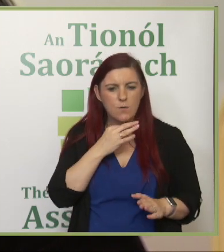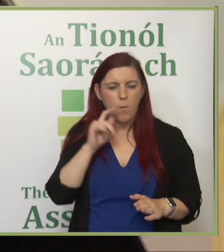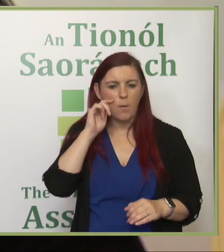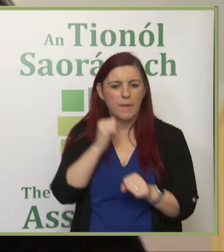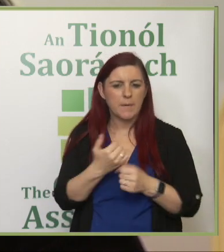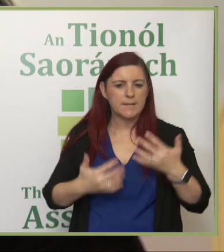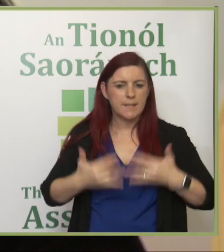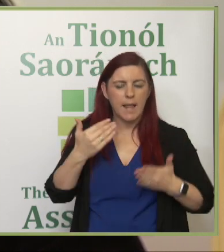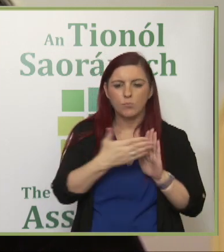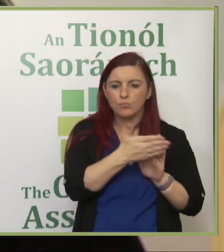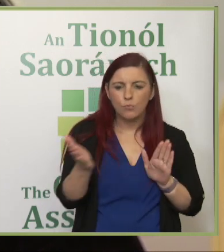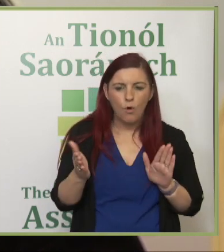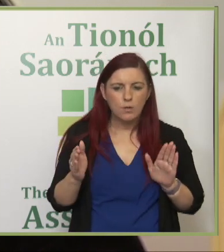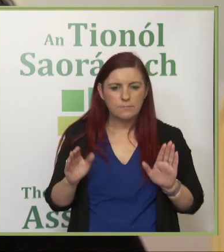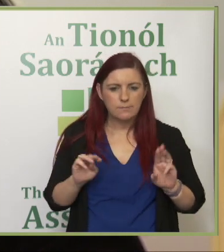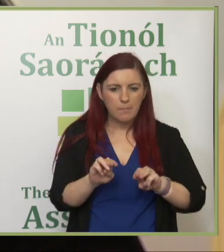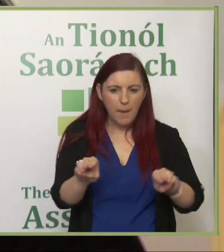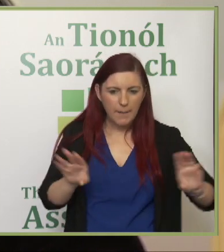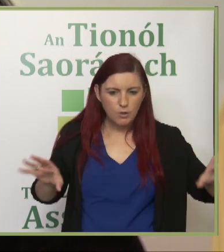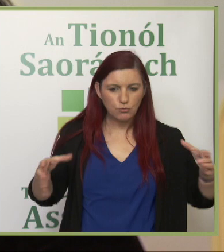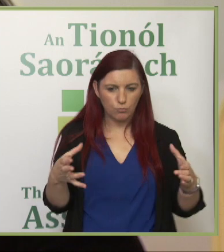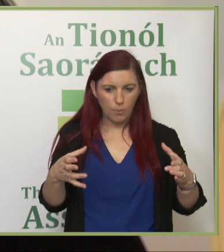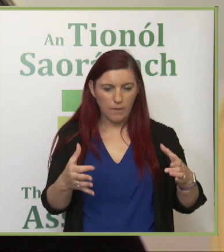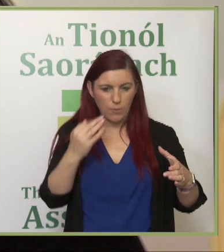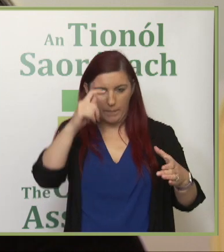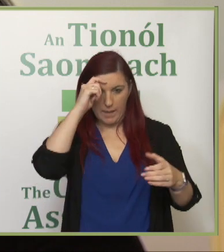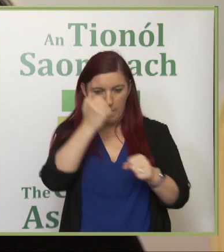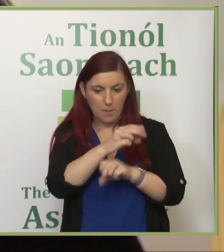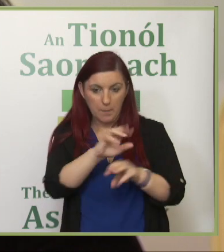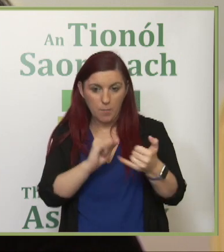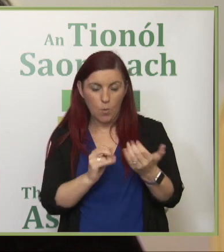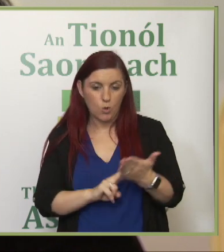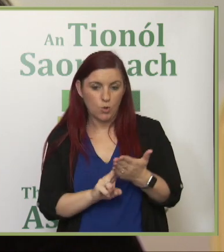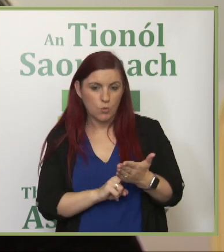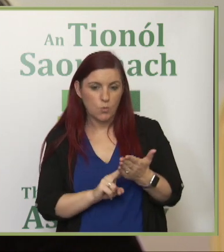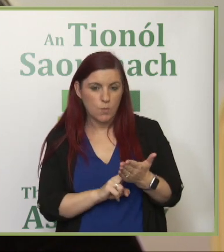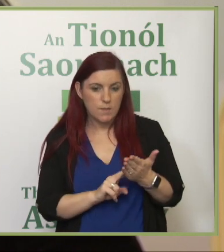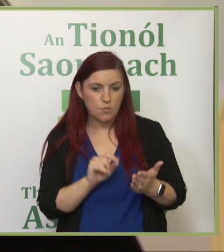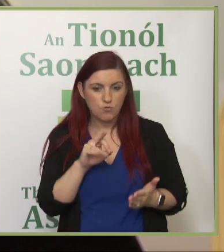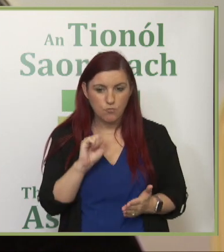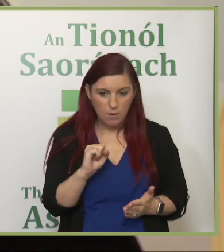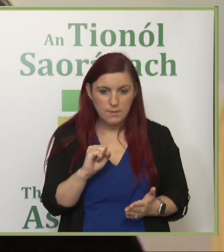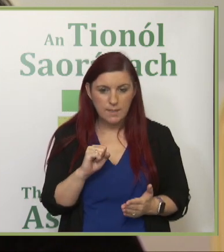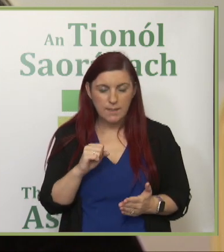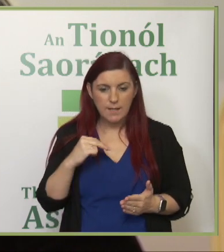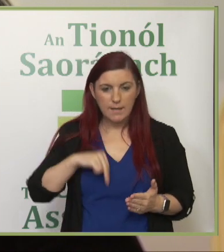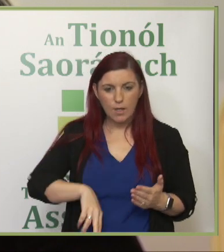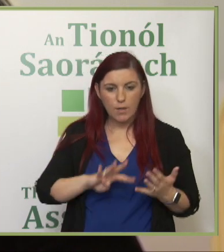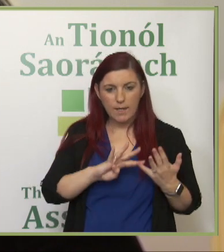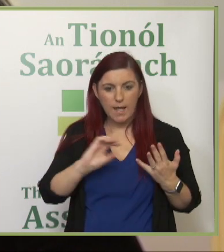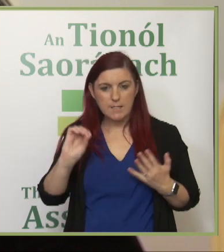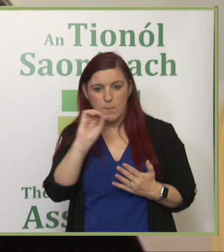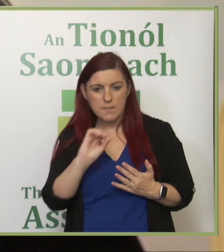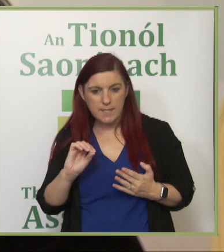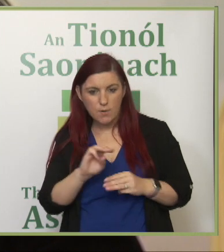a broader population is that when we look at people who use drugs, almost 90% of people use a drug